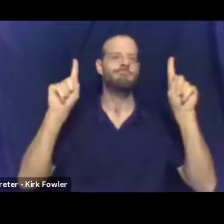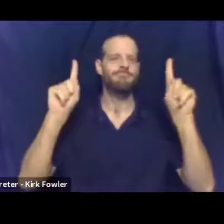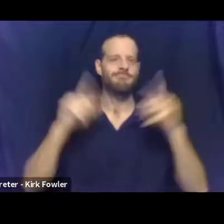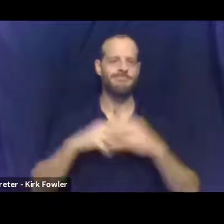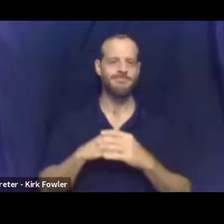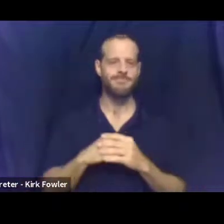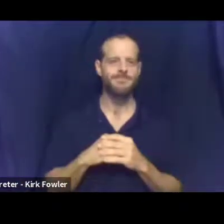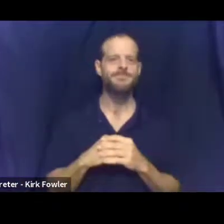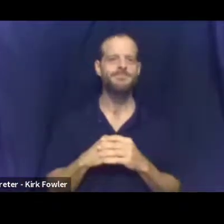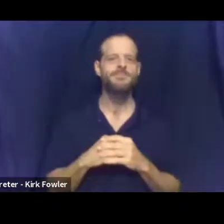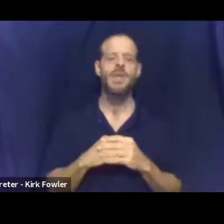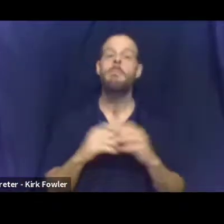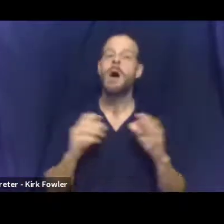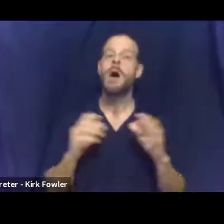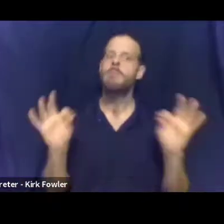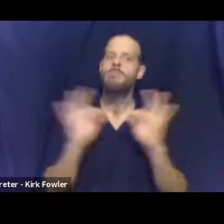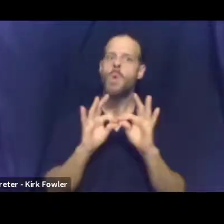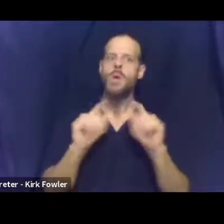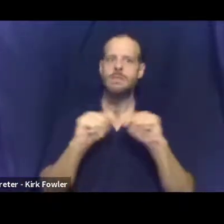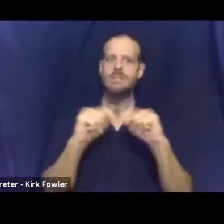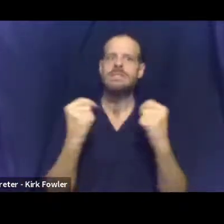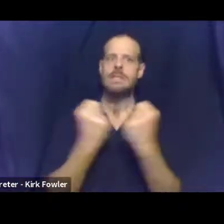that that team approach is really, really important.